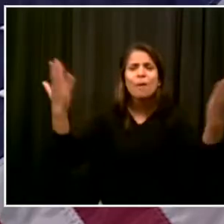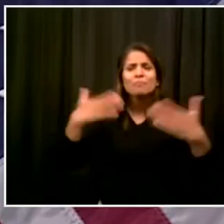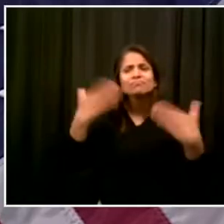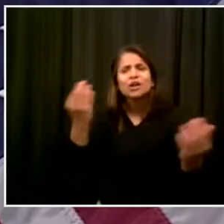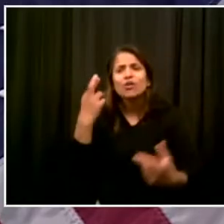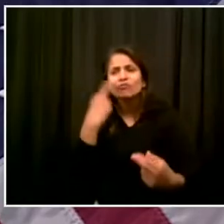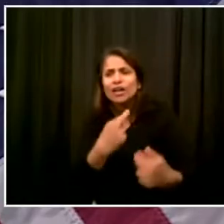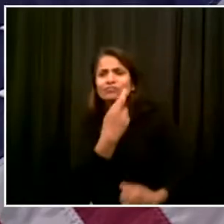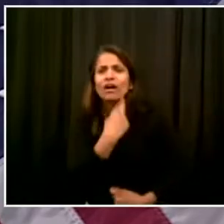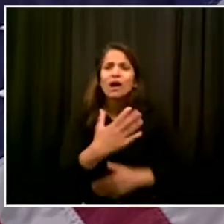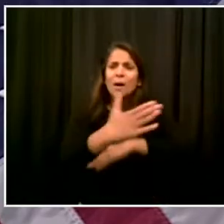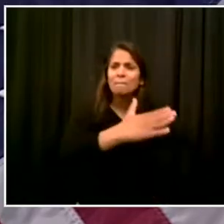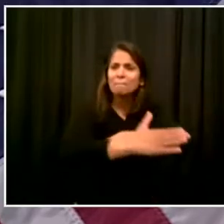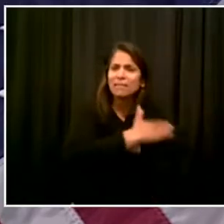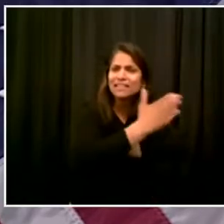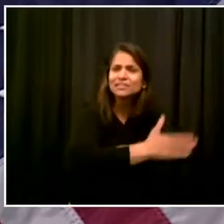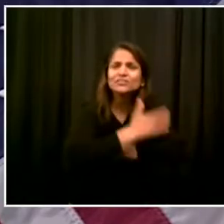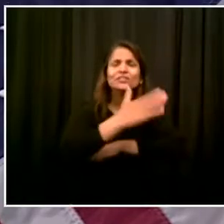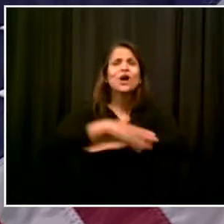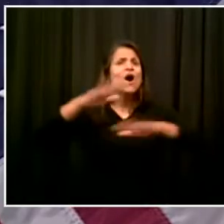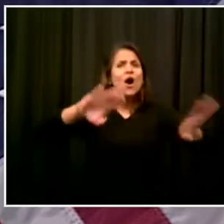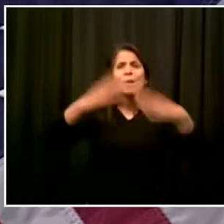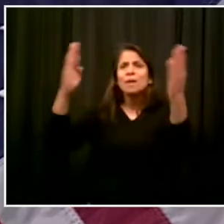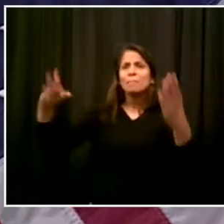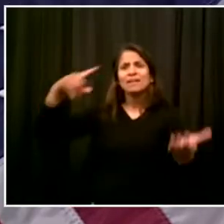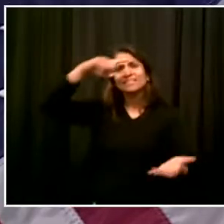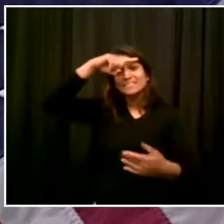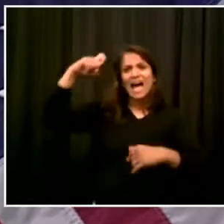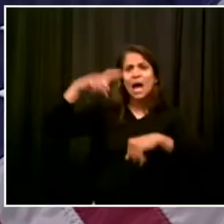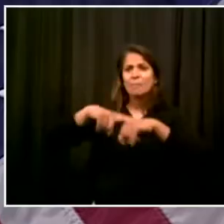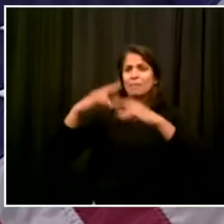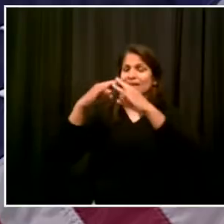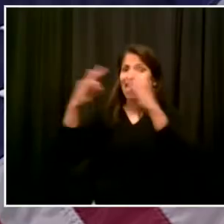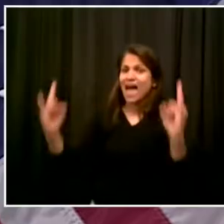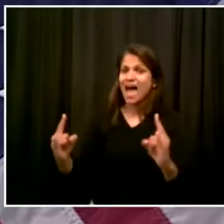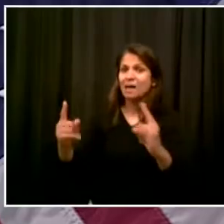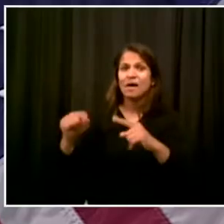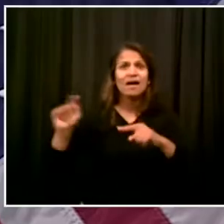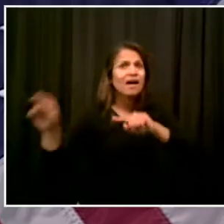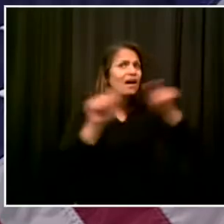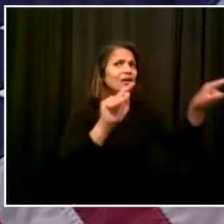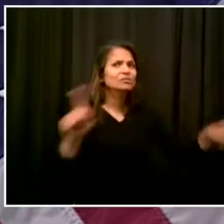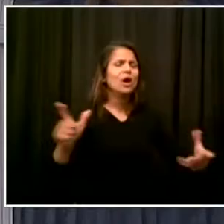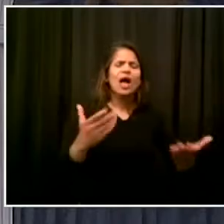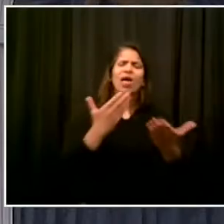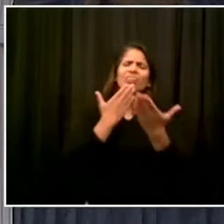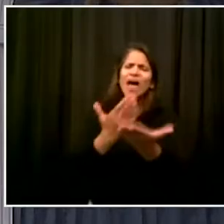York City. You got us this far. Let's keep going farther together. Thanks so much.